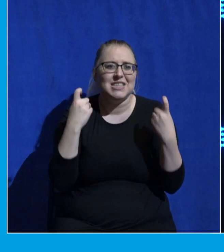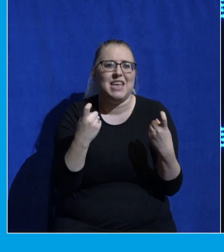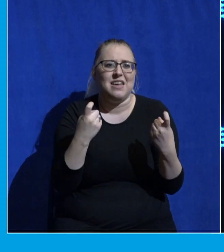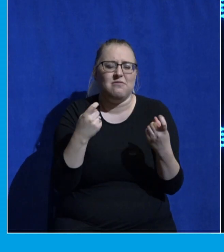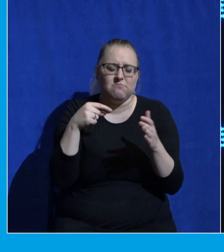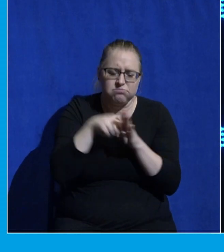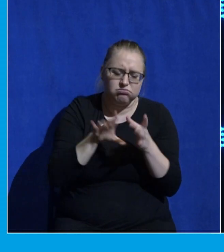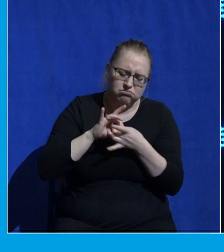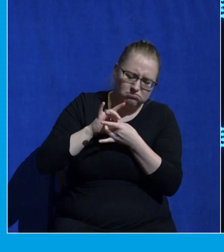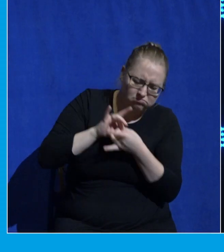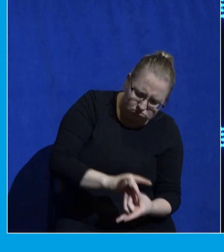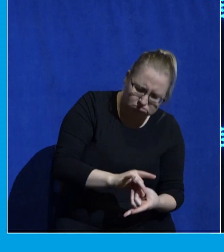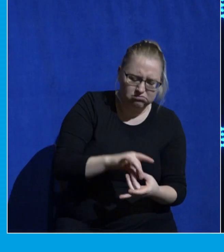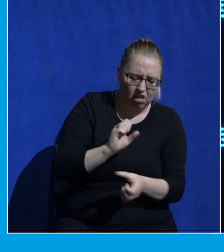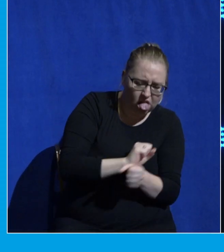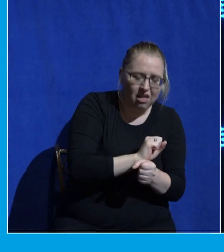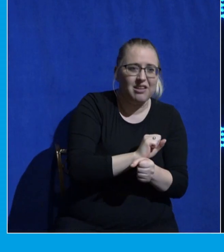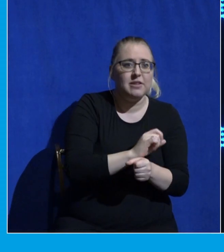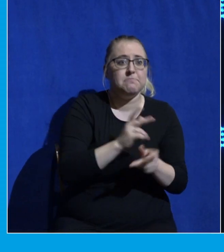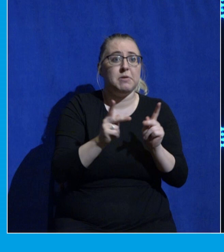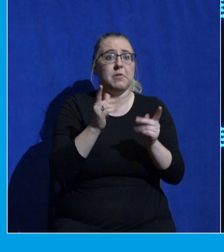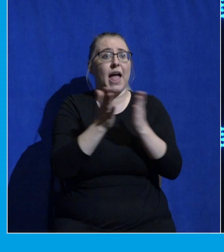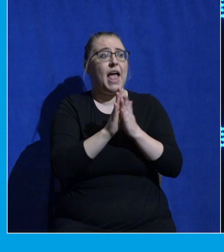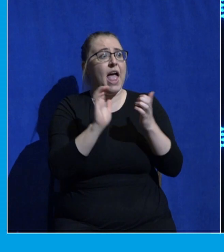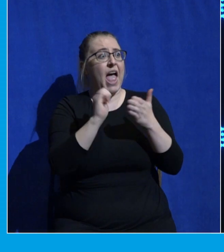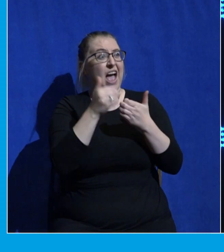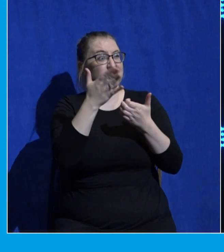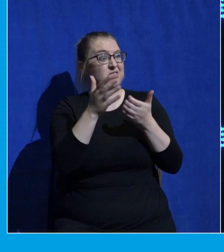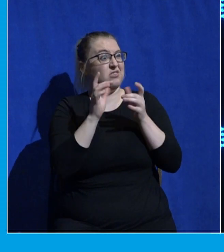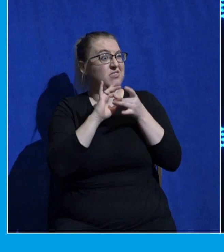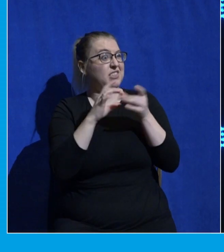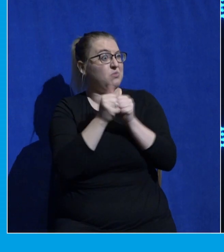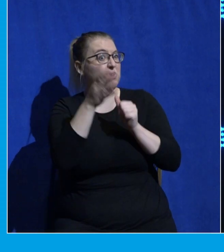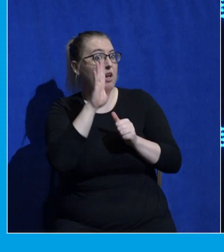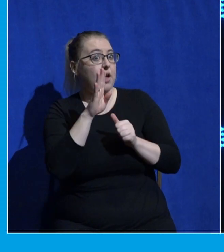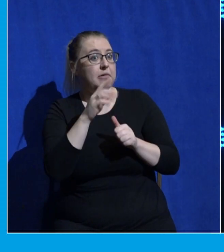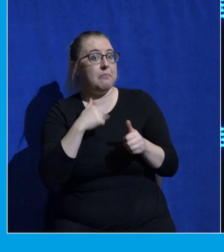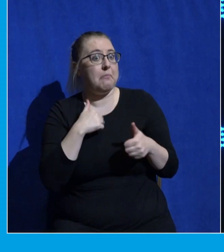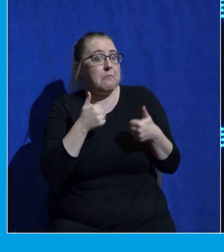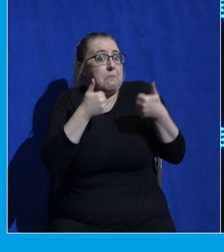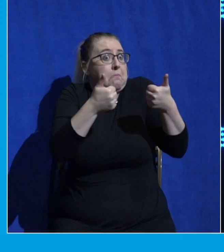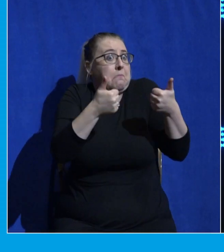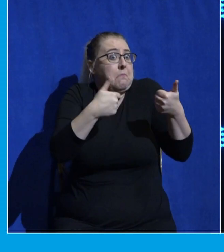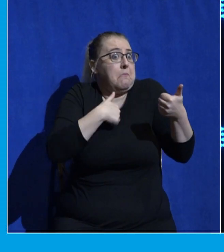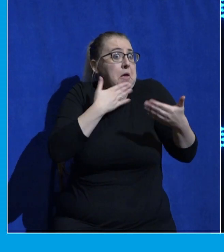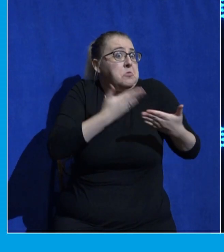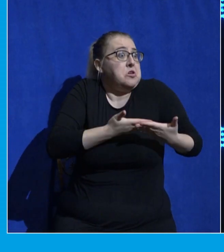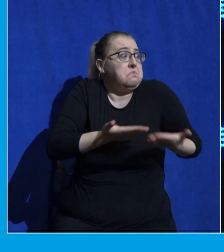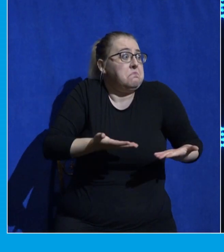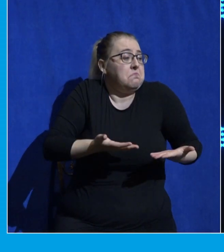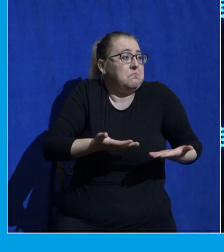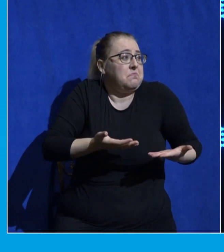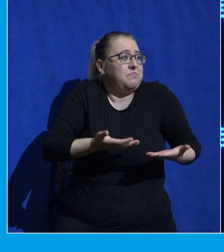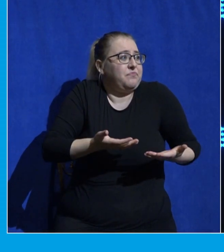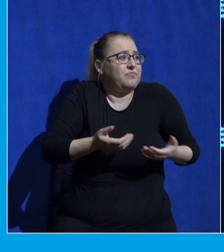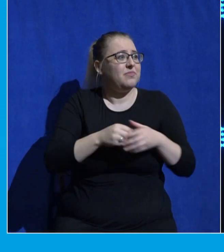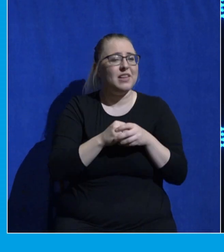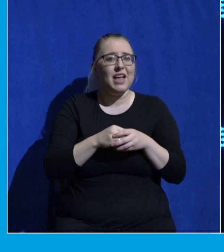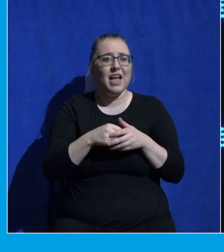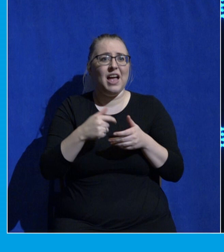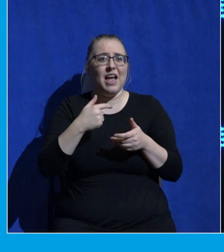It's enslaving. Eric, how's your walk with God? Here's my favorite phrase again. I'm good. Me dealing with deep